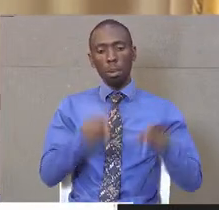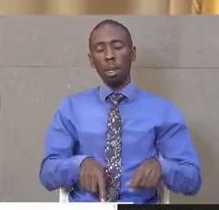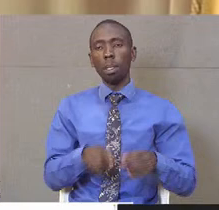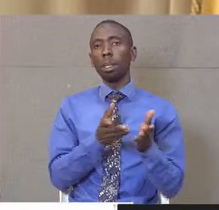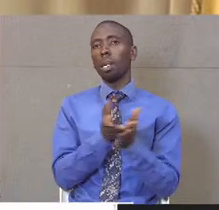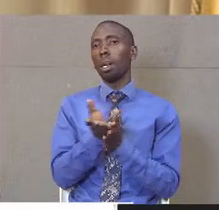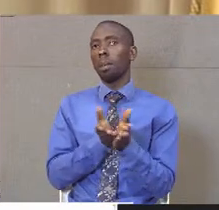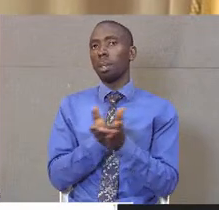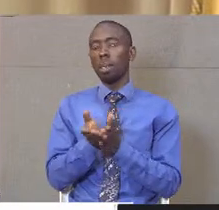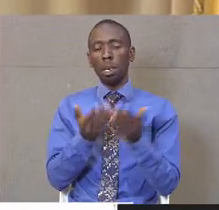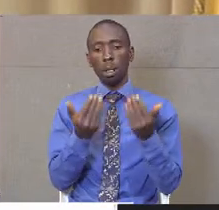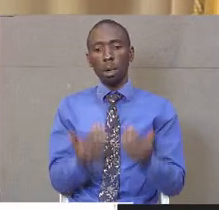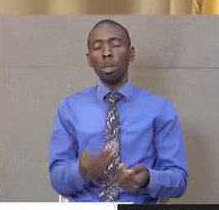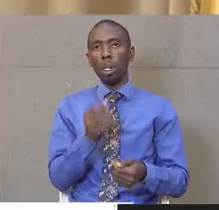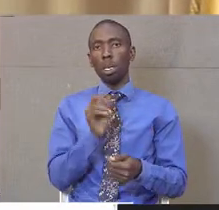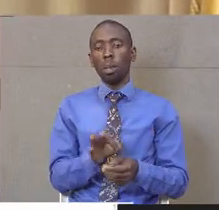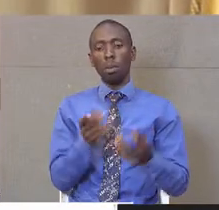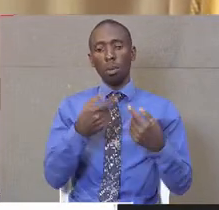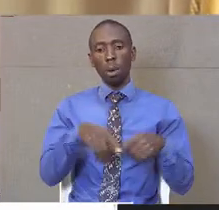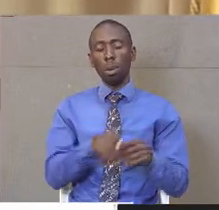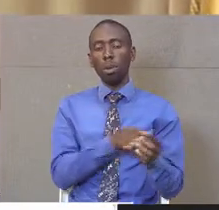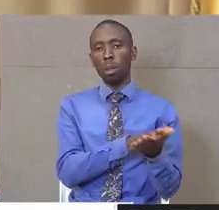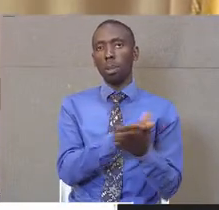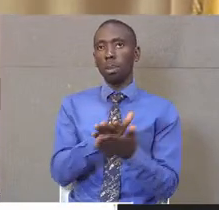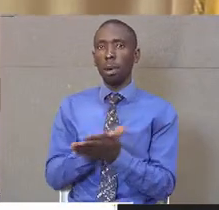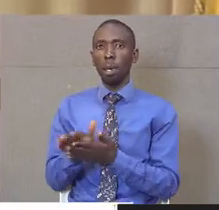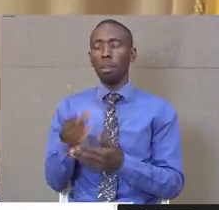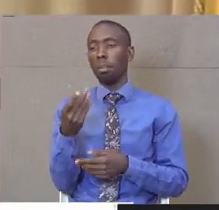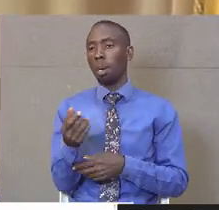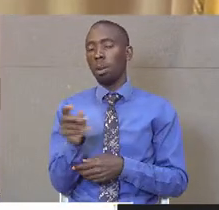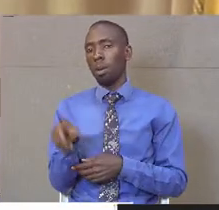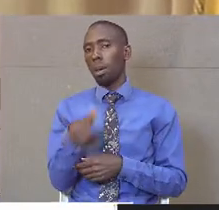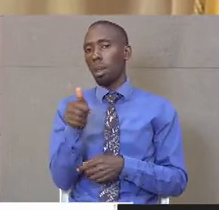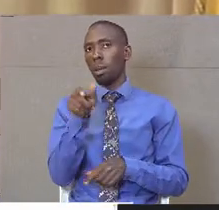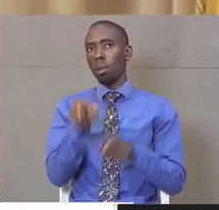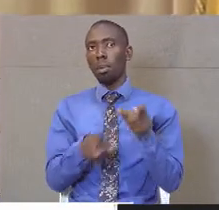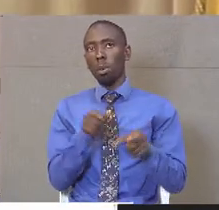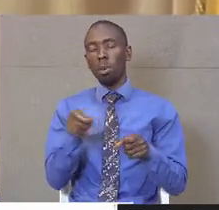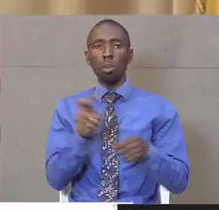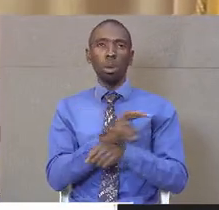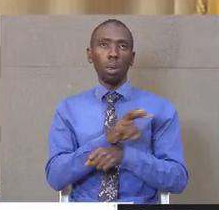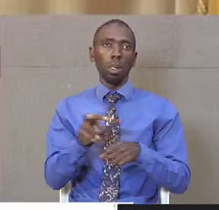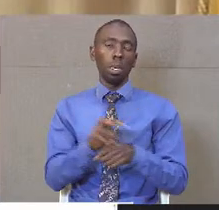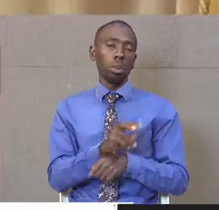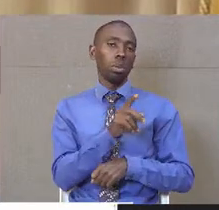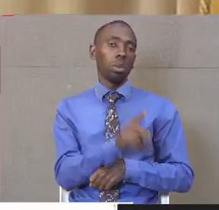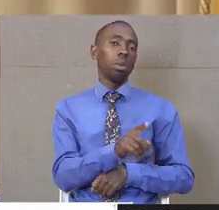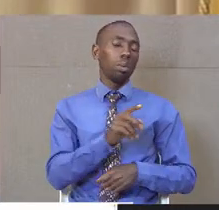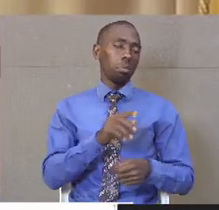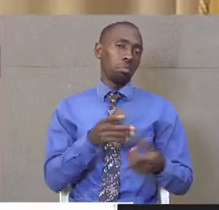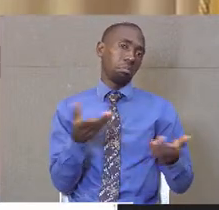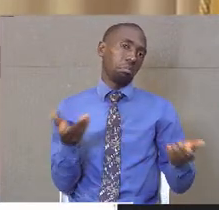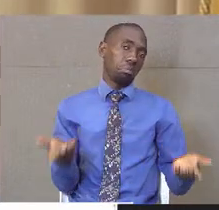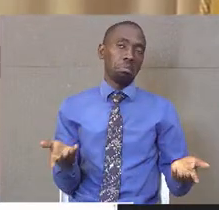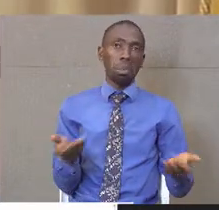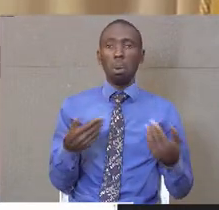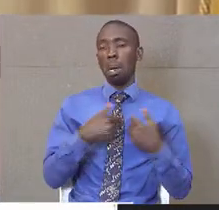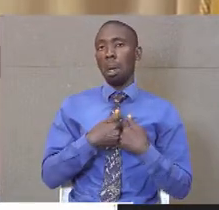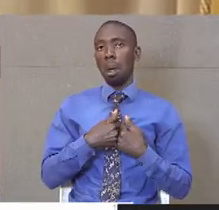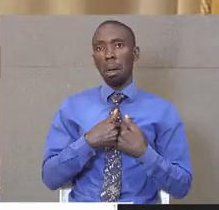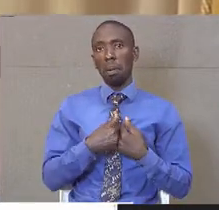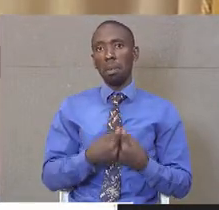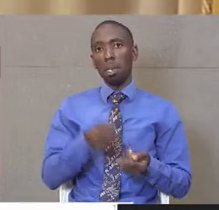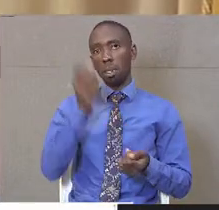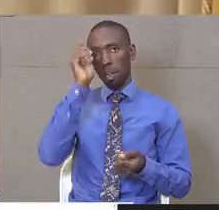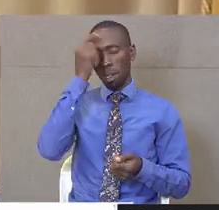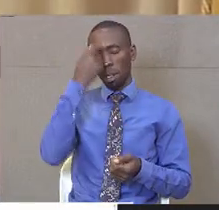we are going to spend money on getting other people to monitor you, anyway, we have the state